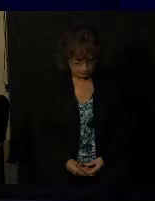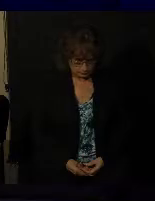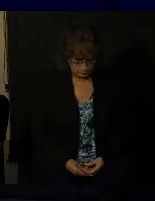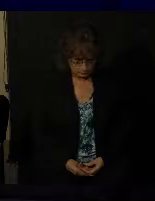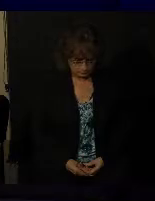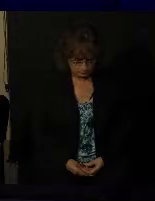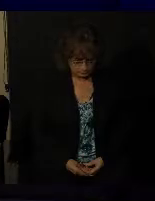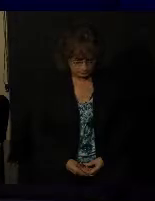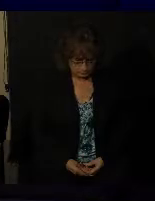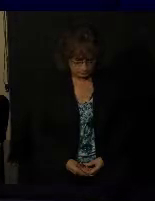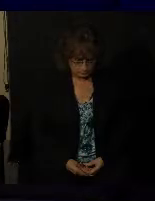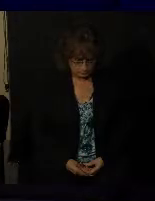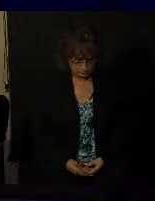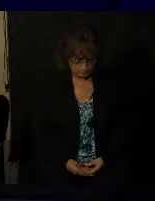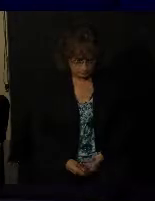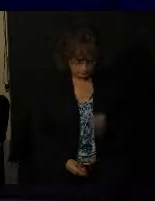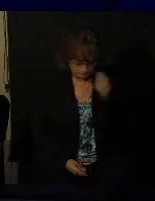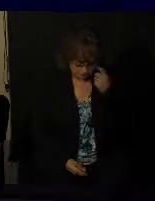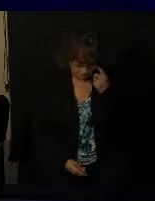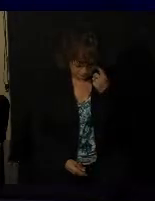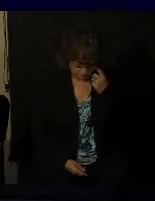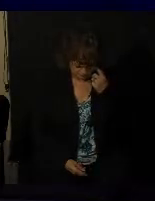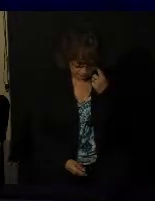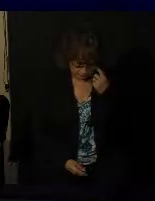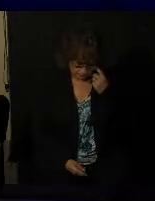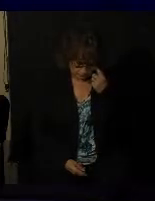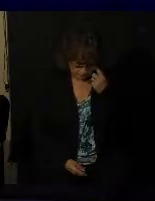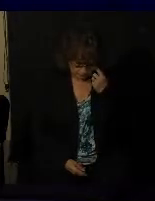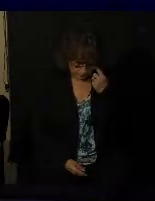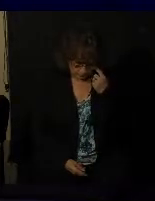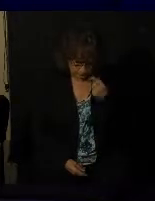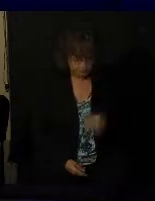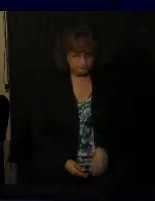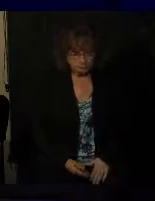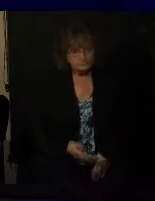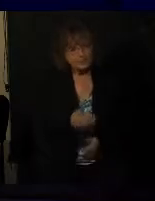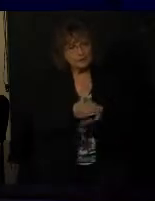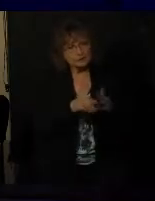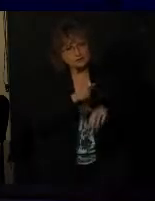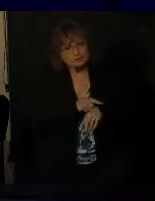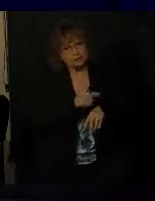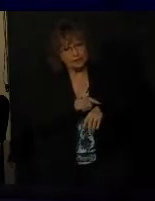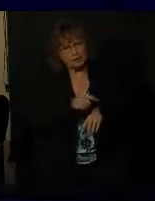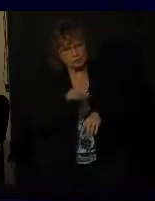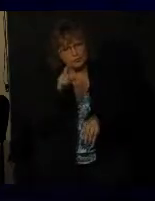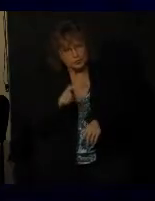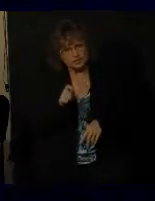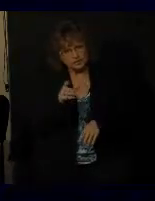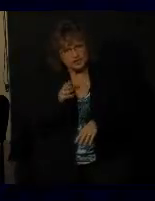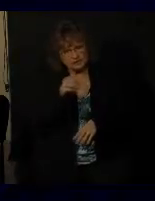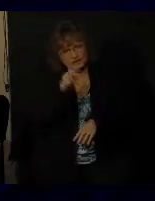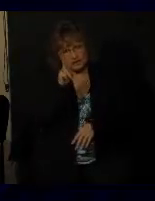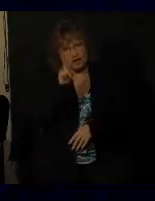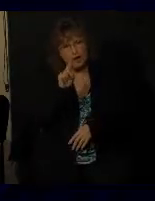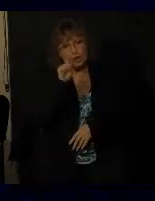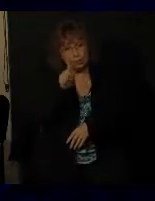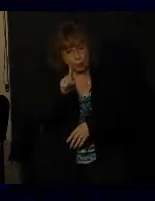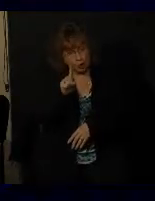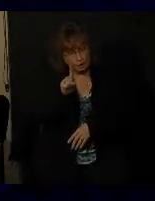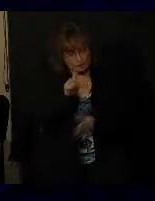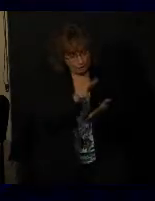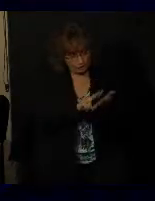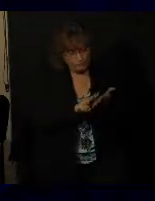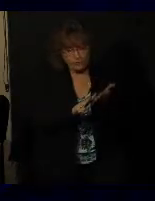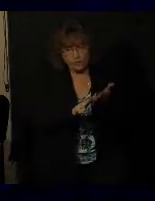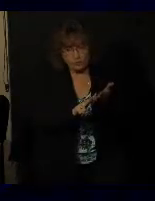read in your private Bible time together, or maybe you're going to take a passage or a section of Scripture and do a historical study